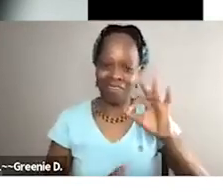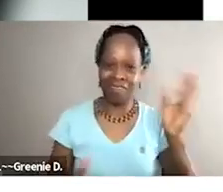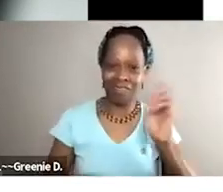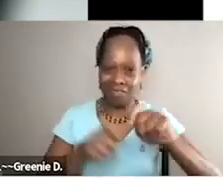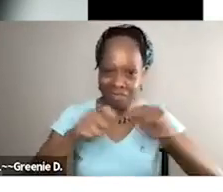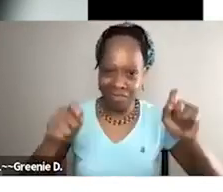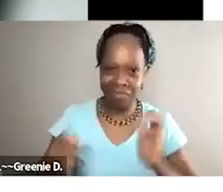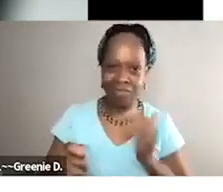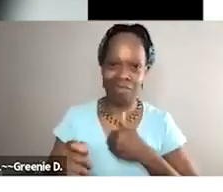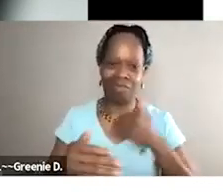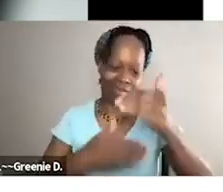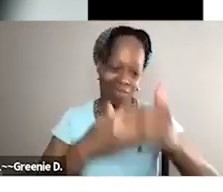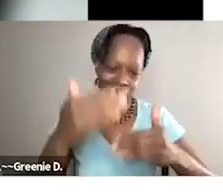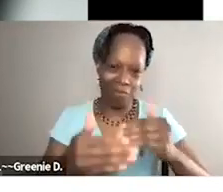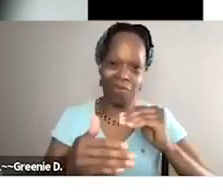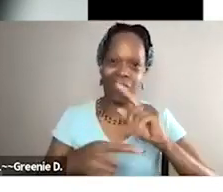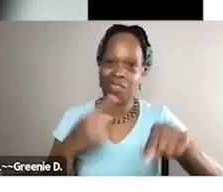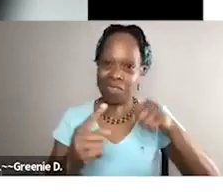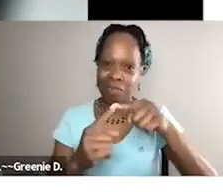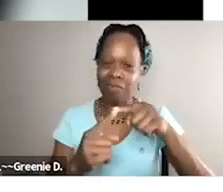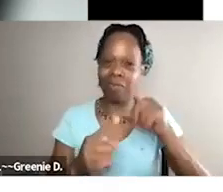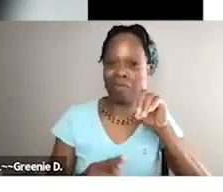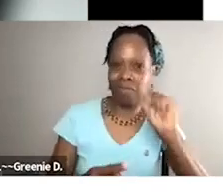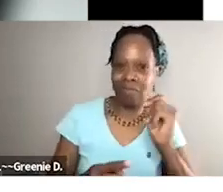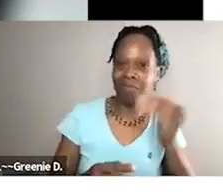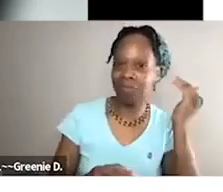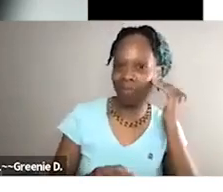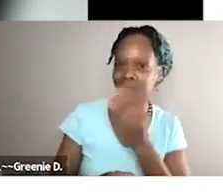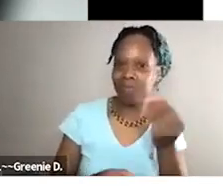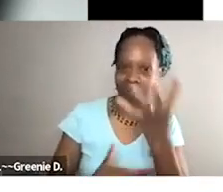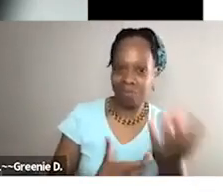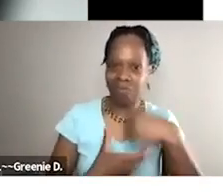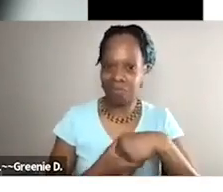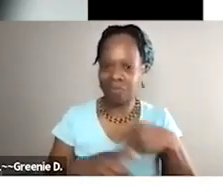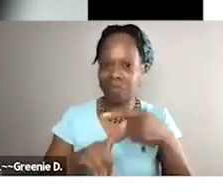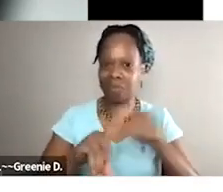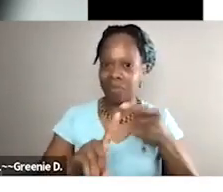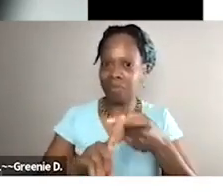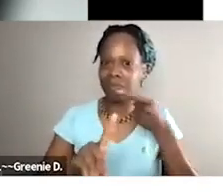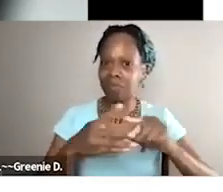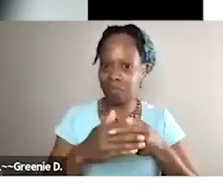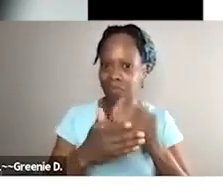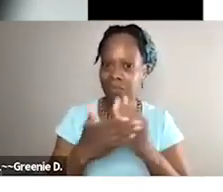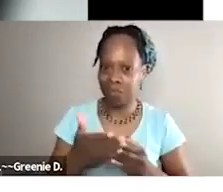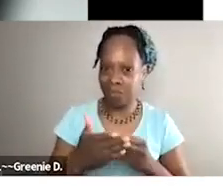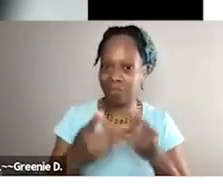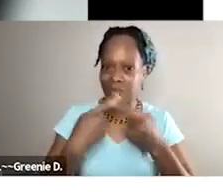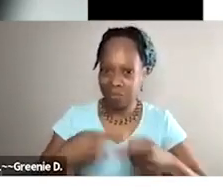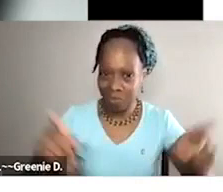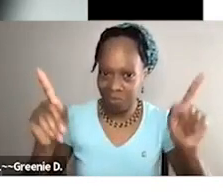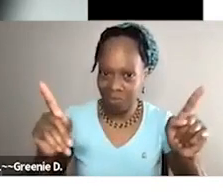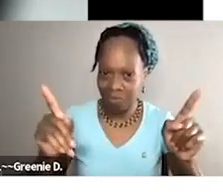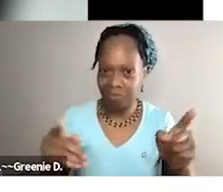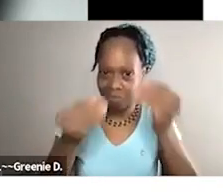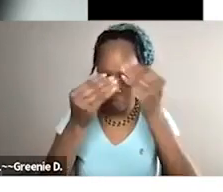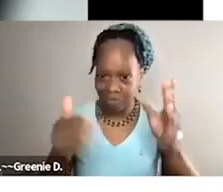inclusion and disability awareness. But before we get in there, just a couple of housekeeping announcements, as always. The session is being recorded,